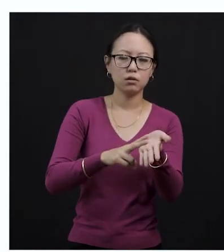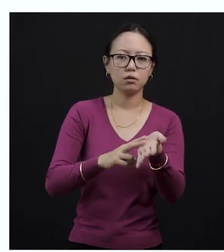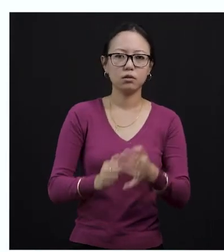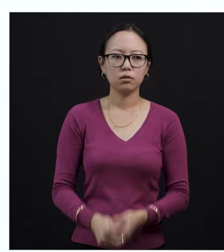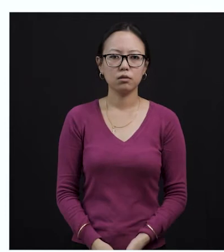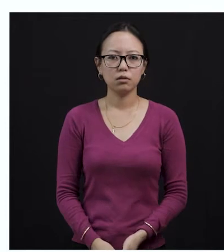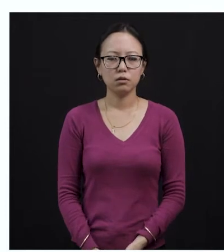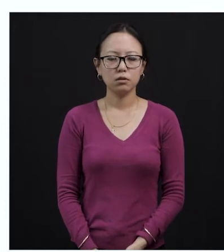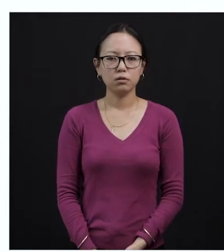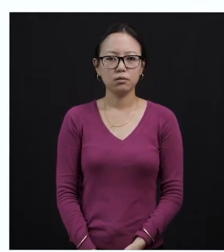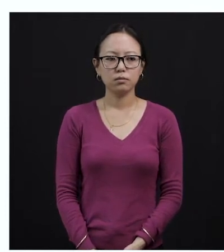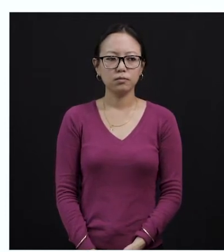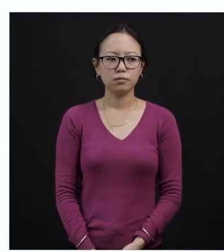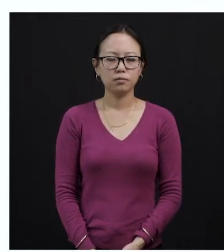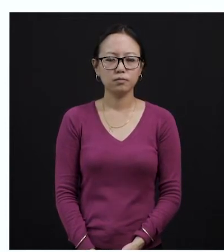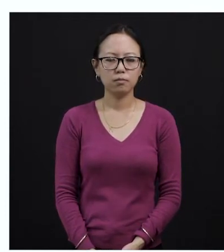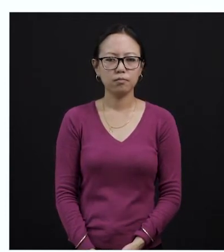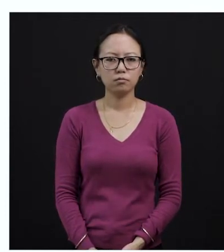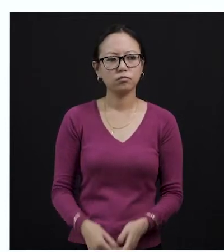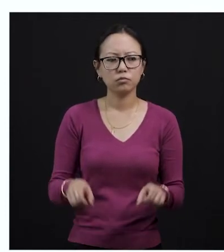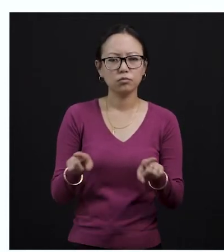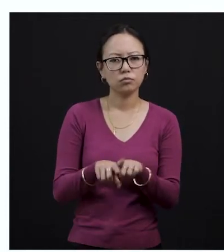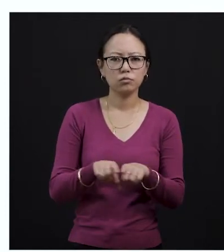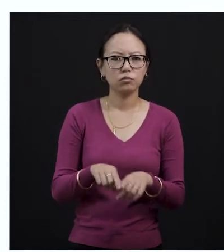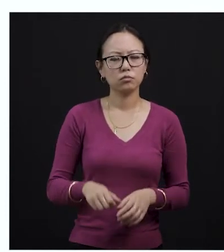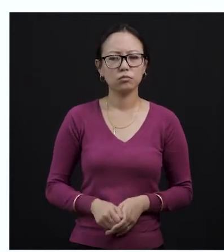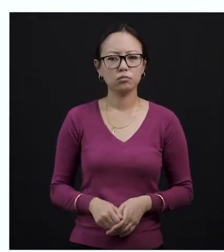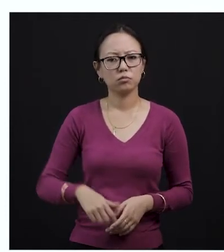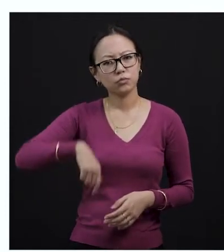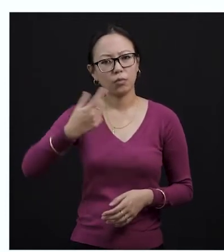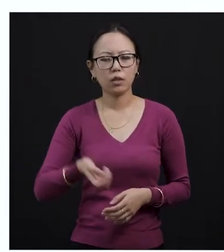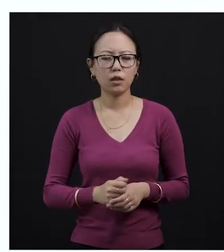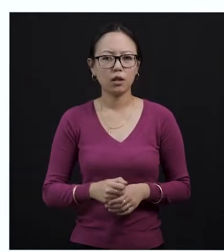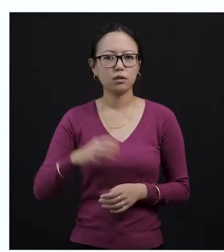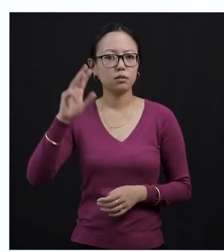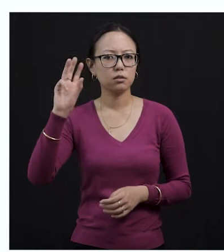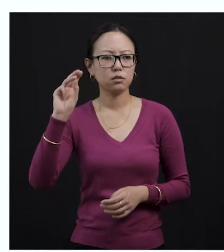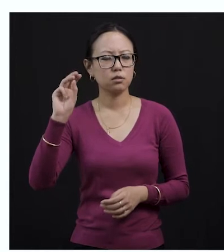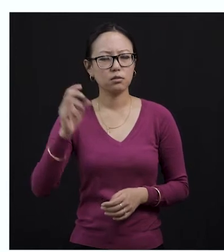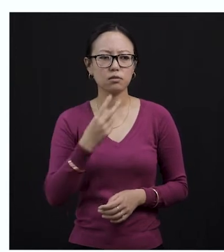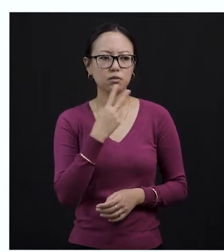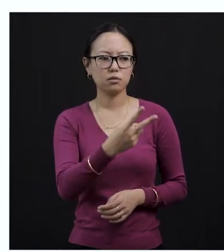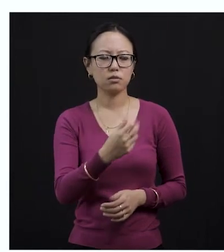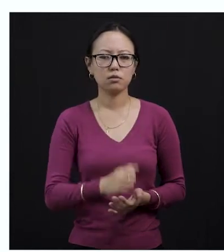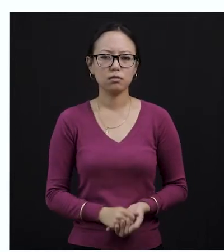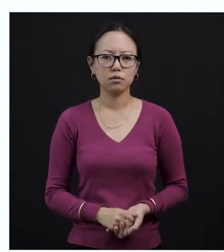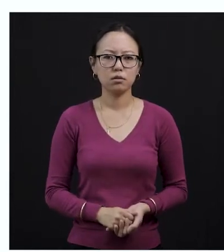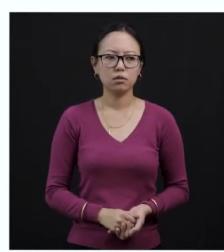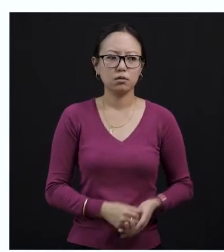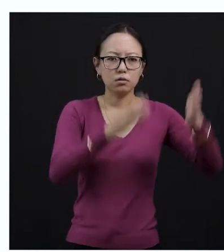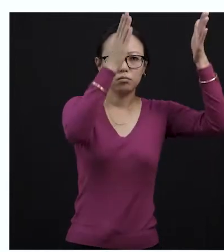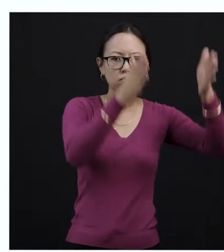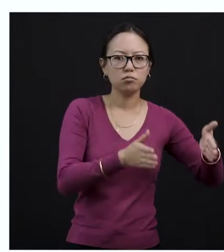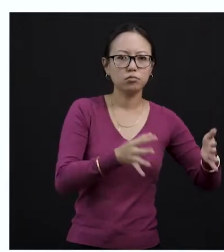ELEVEN, 11, all right? So similarly, let's look at the next example. In the next example also, the tens place,